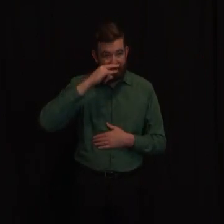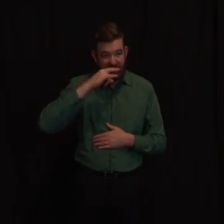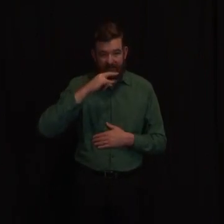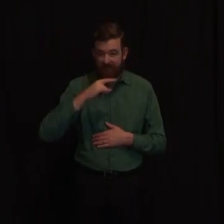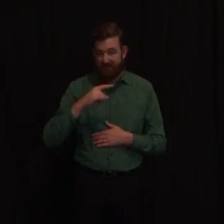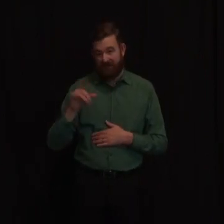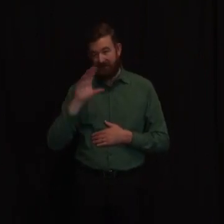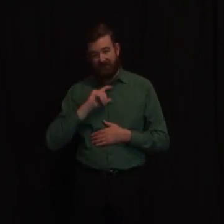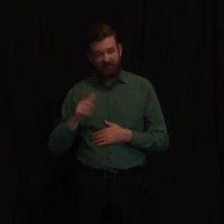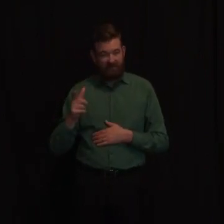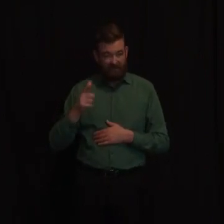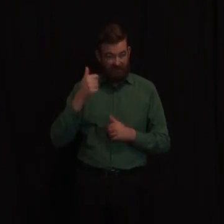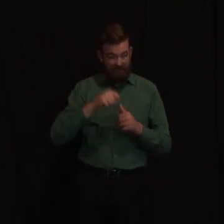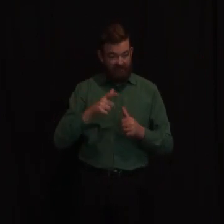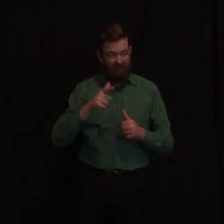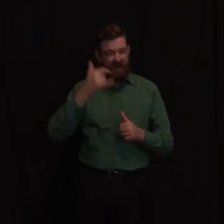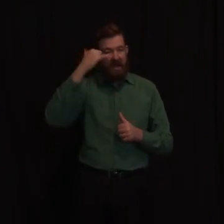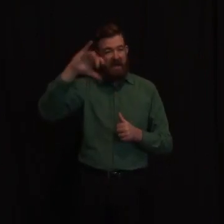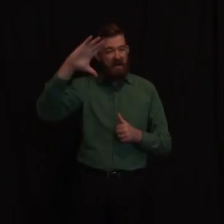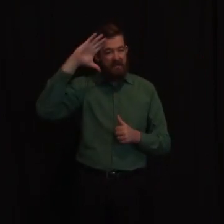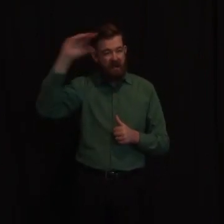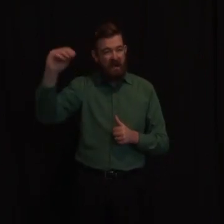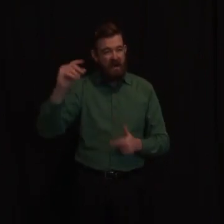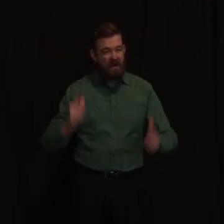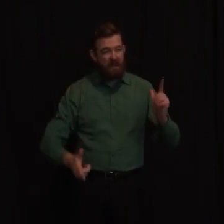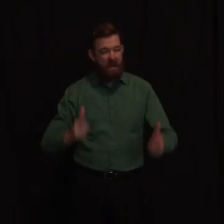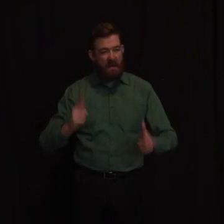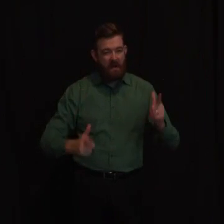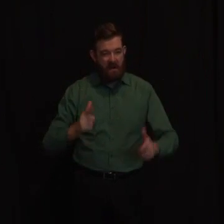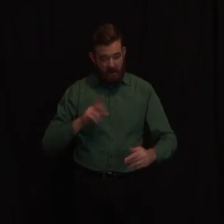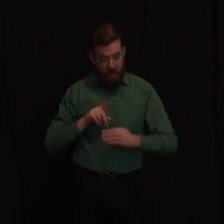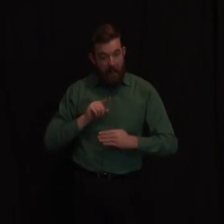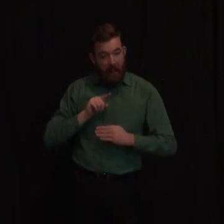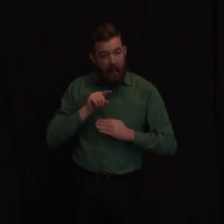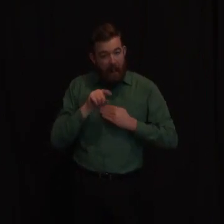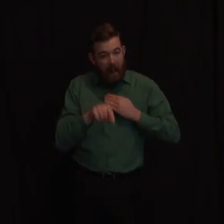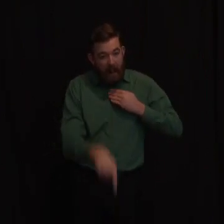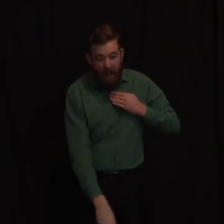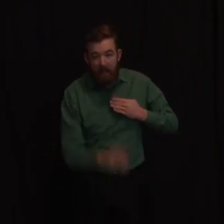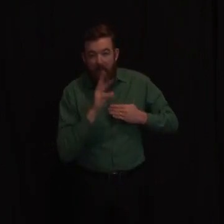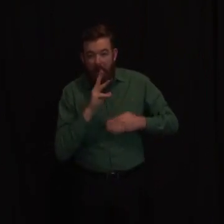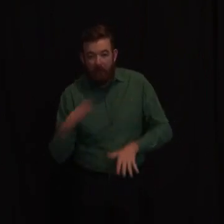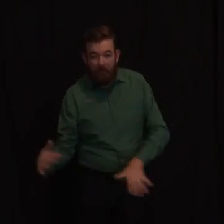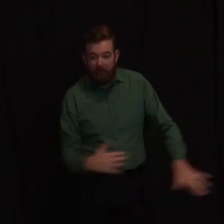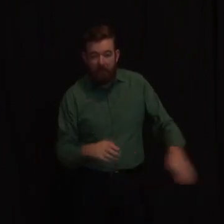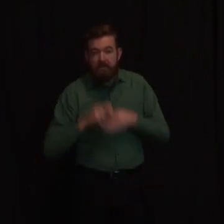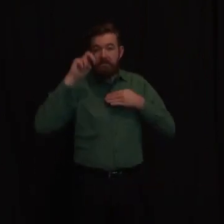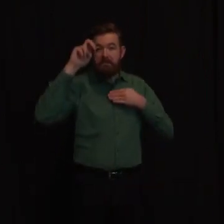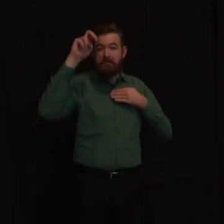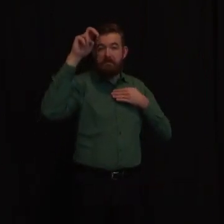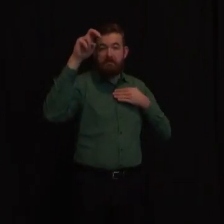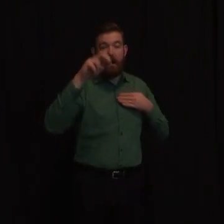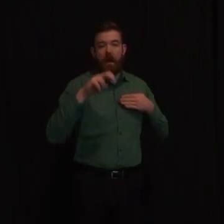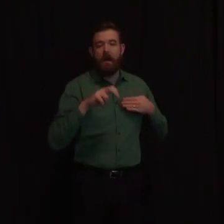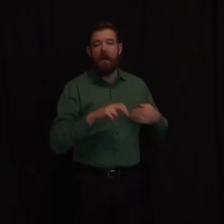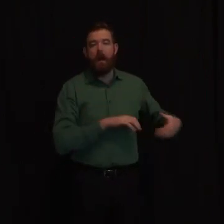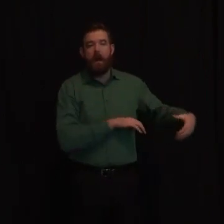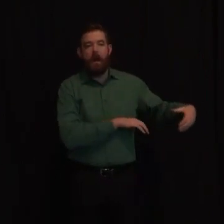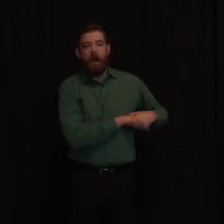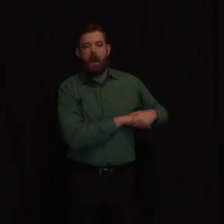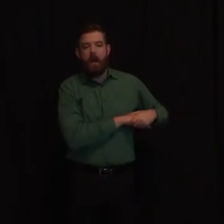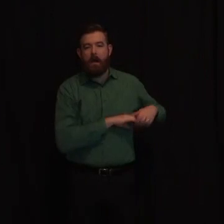And one of them can't swim. And there's a profanity which I won't use, but they basically say, you know what, we're going to hold hands and jump.